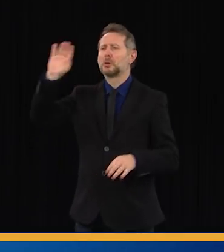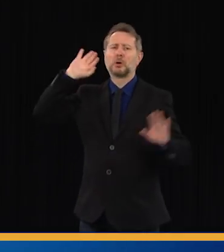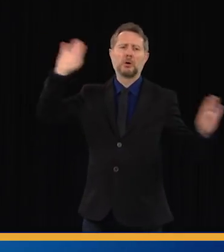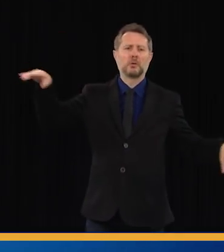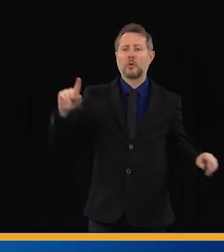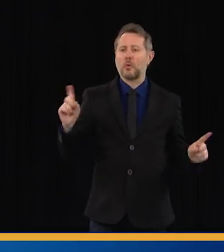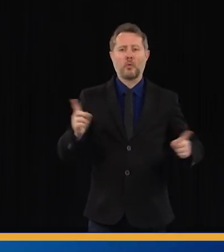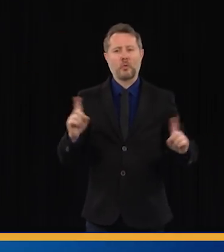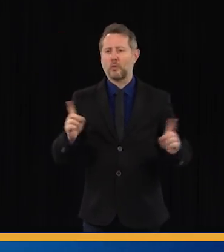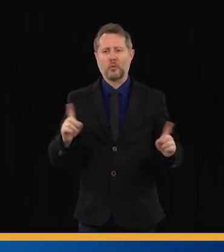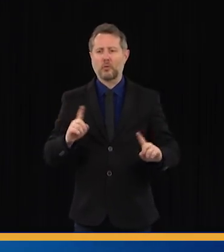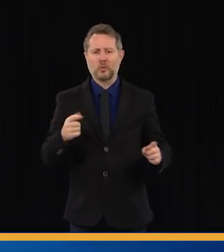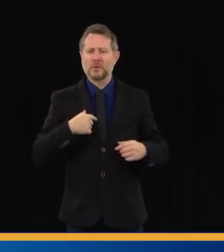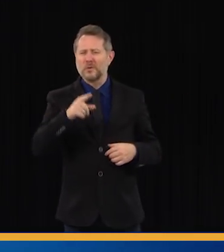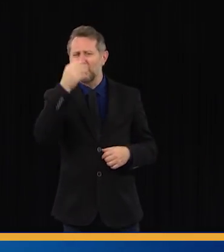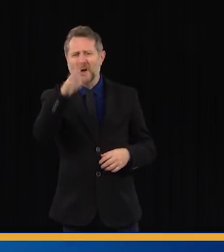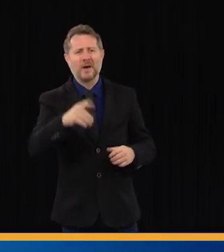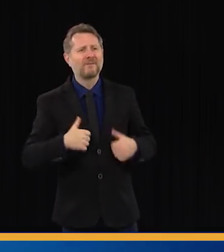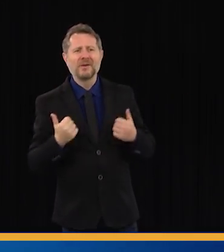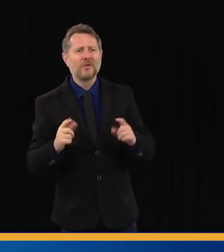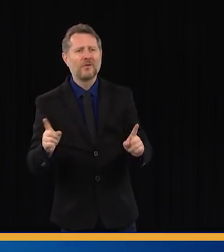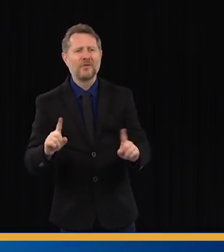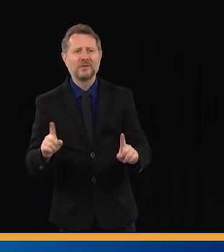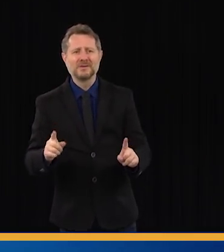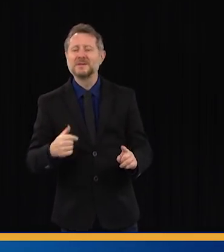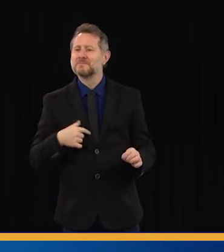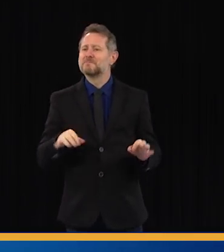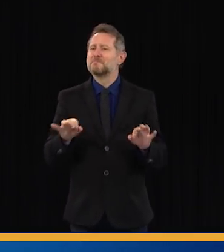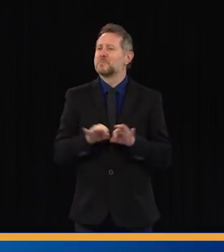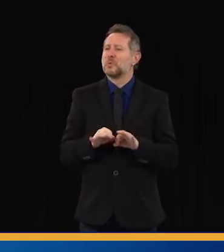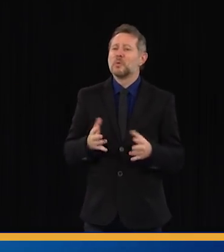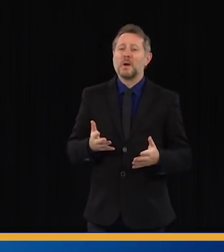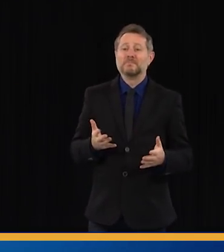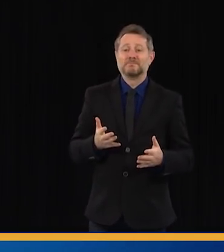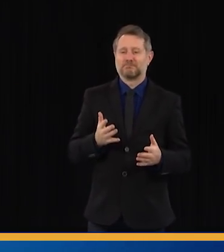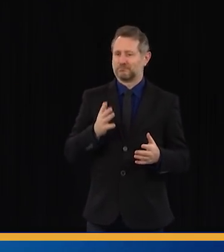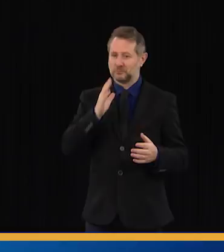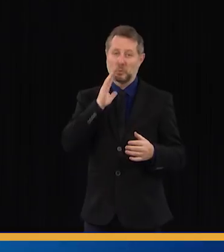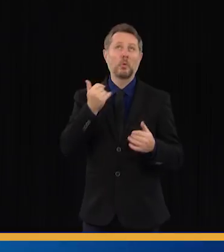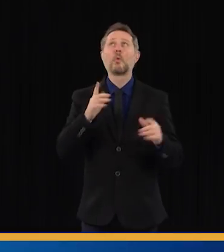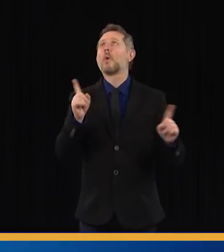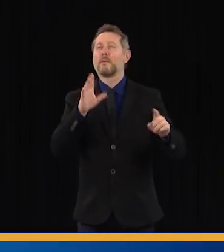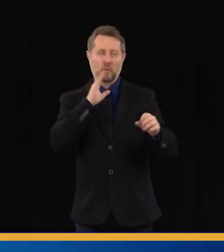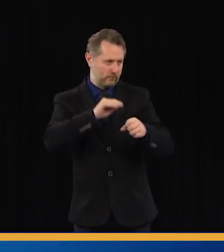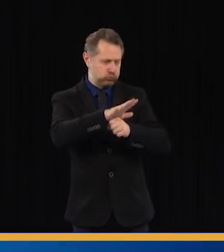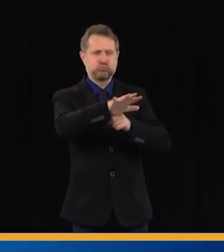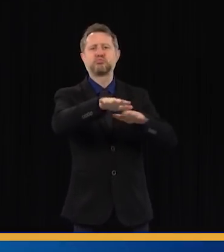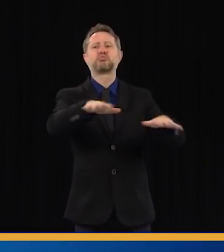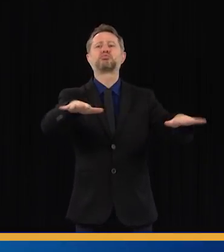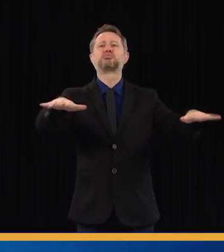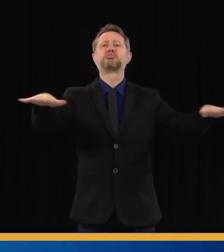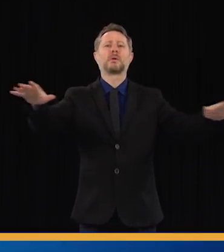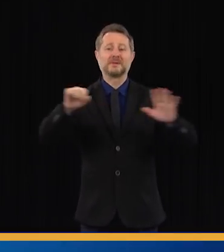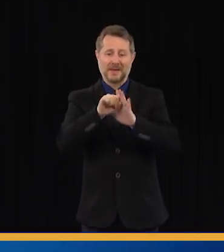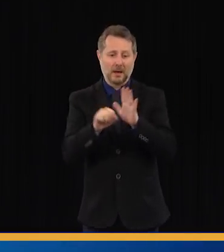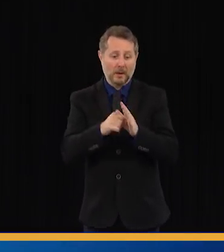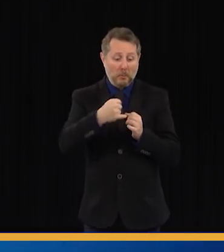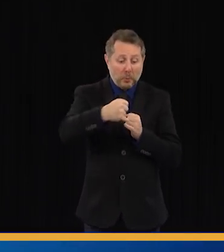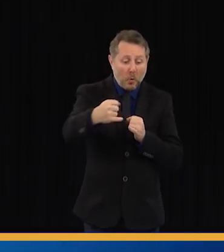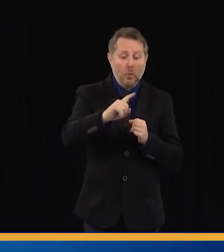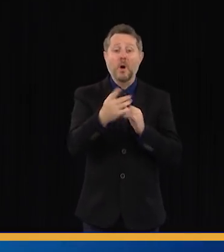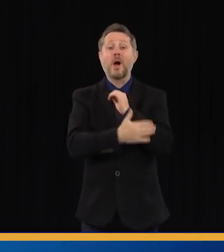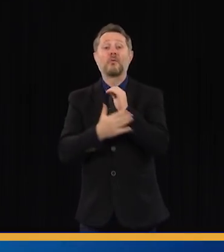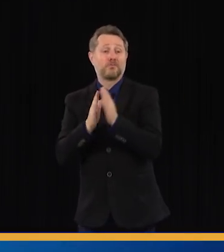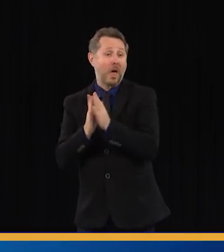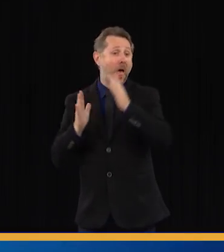you virus have to stop before entering here and follow my rules. No. The virus